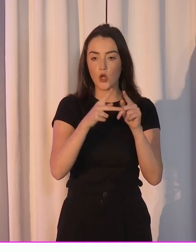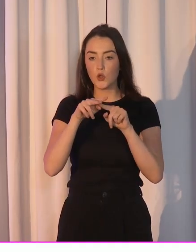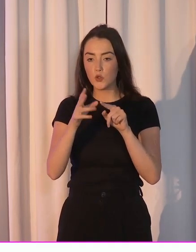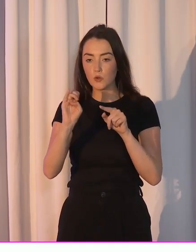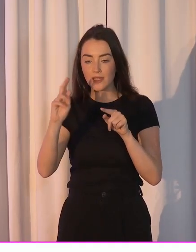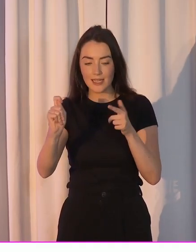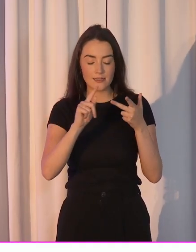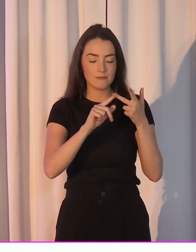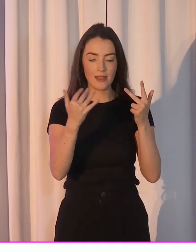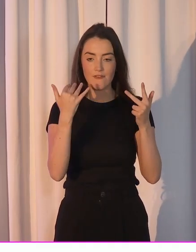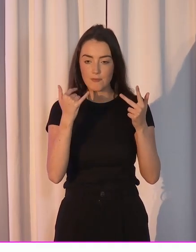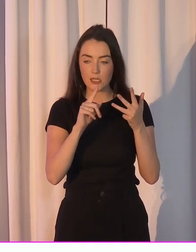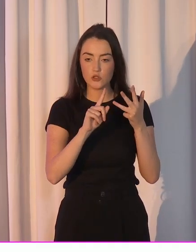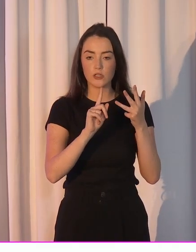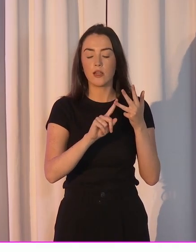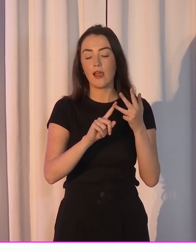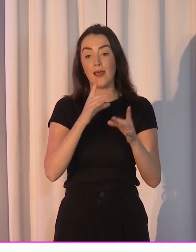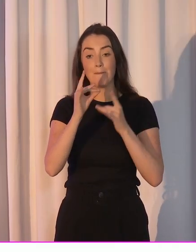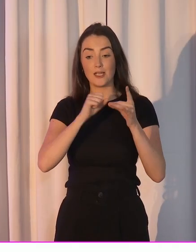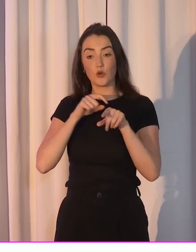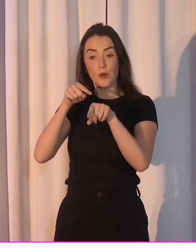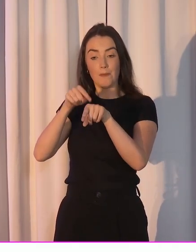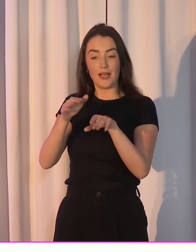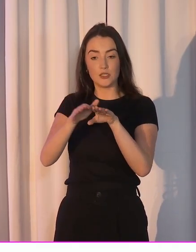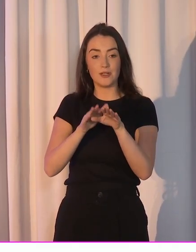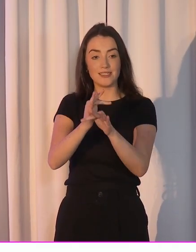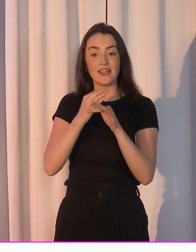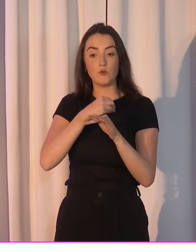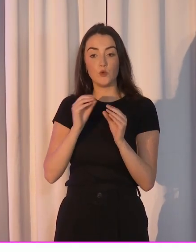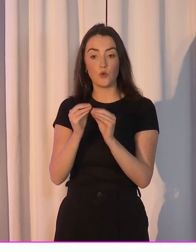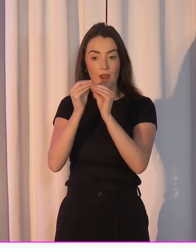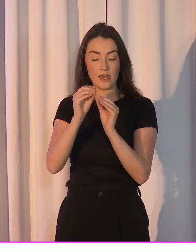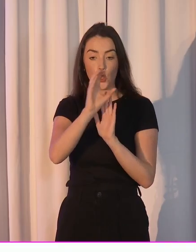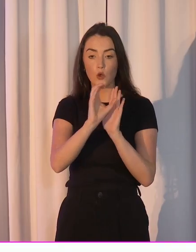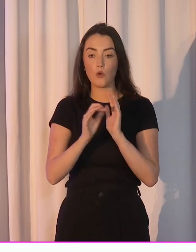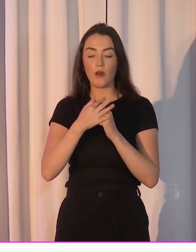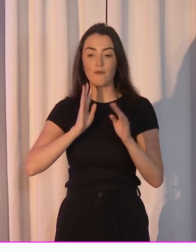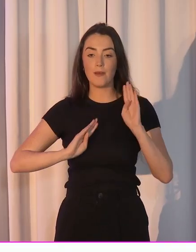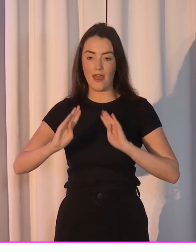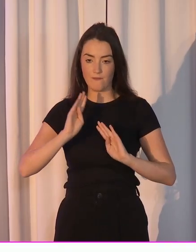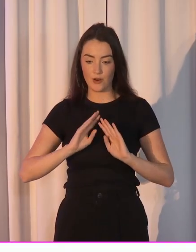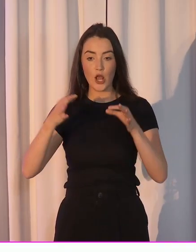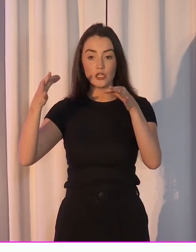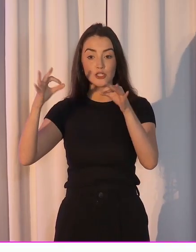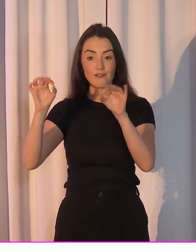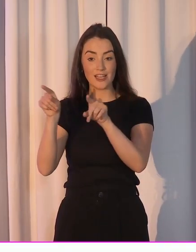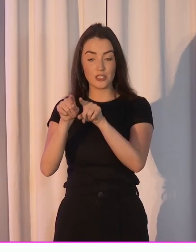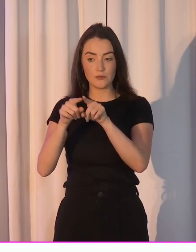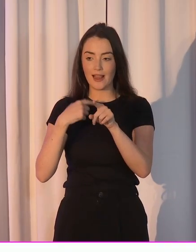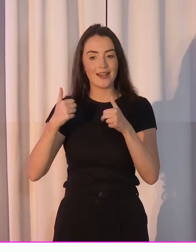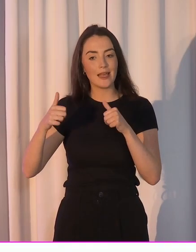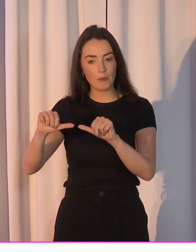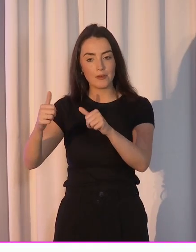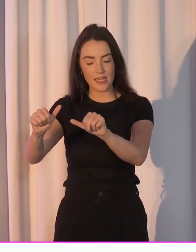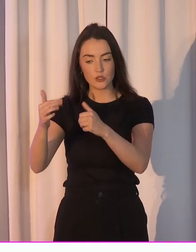and information, alongside ensuring compliance with the Safe to Create Code of Behaviour, with certification and implementation